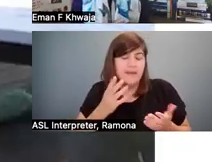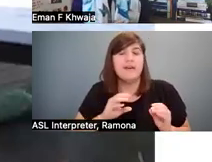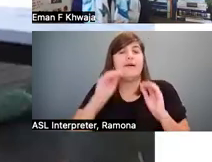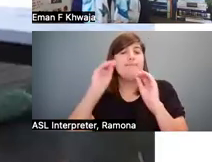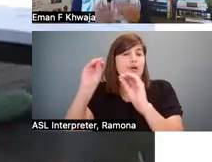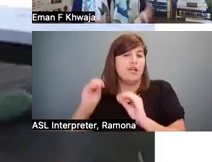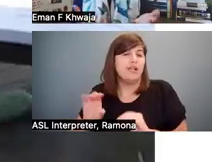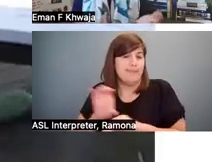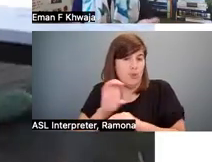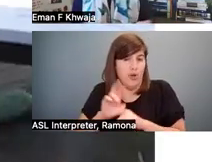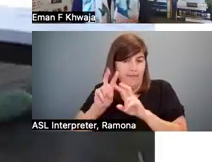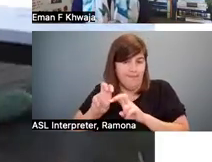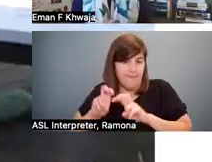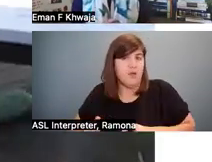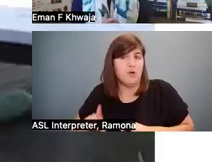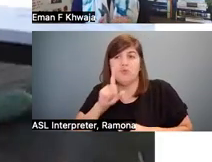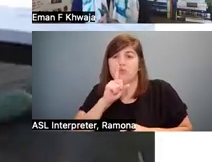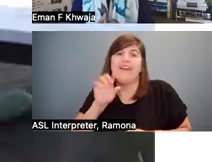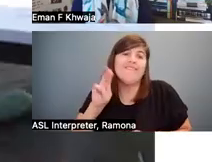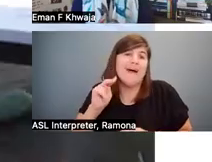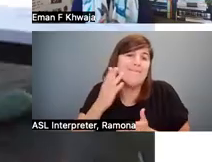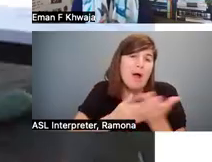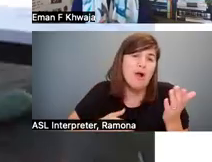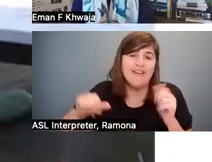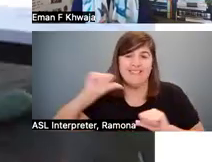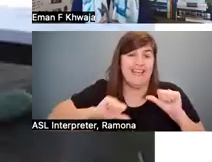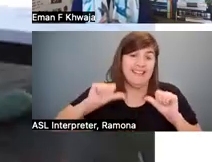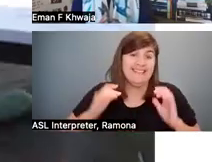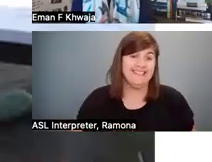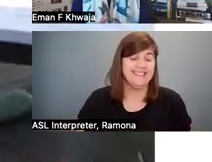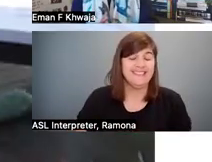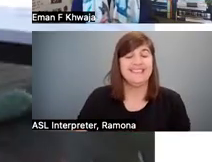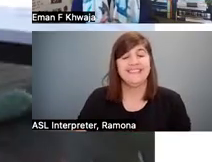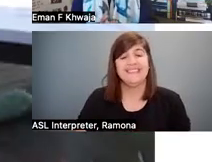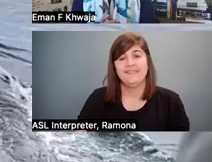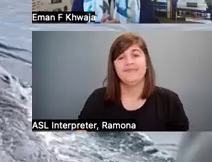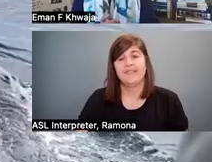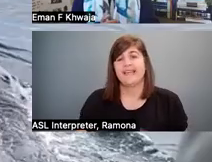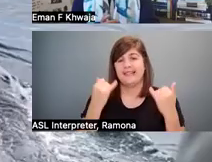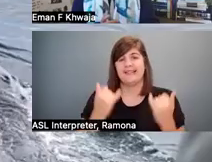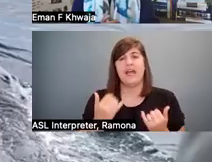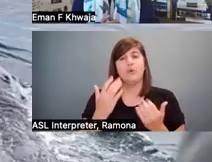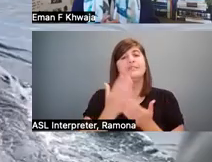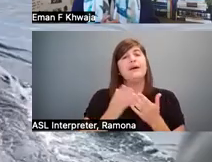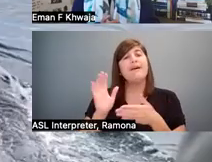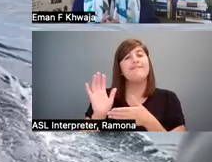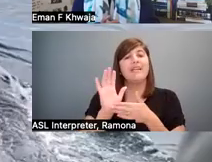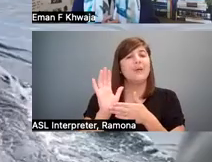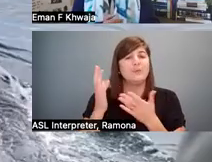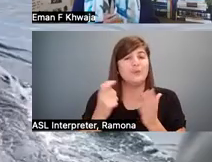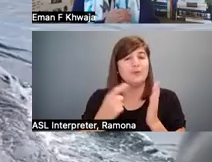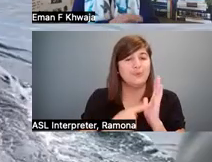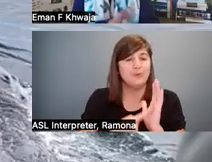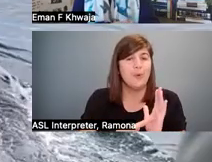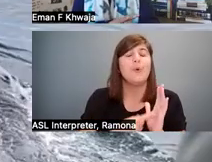start analyzing it, which is actually a really, really fun part of science. And now I've got some videos here. So I'm going